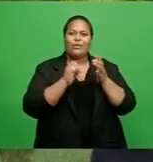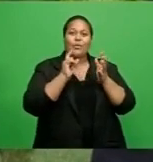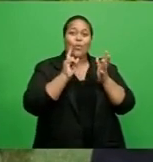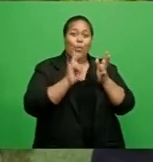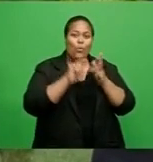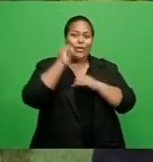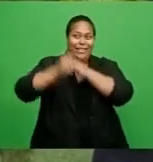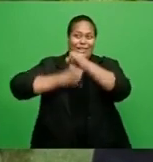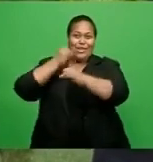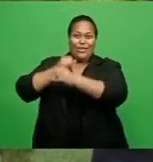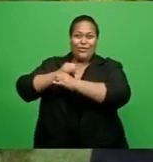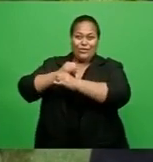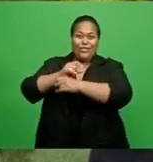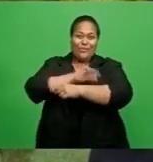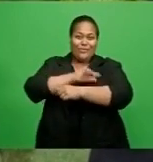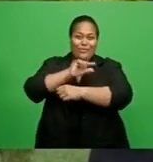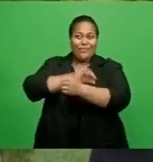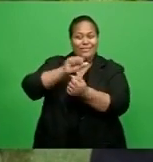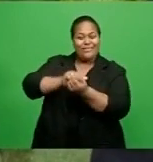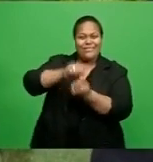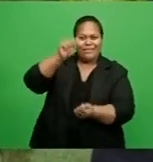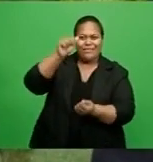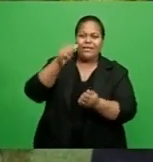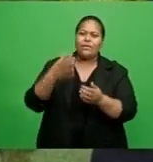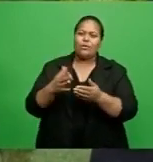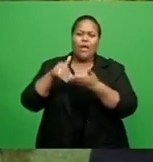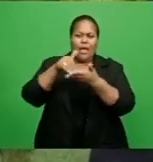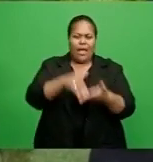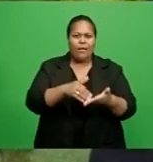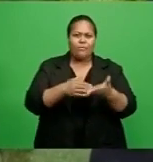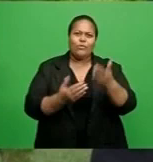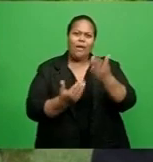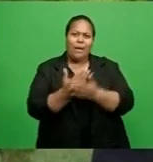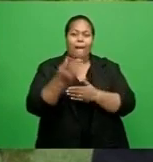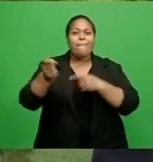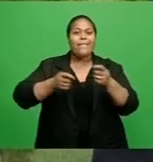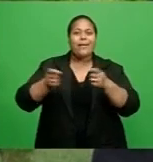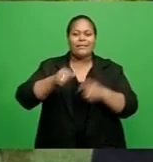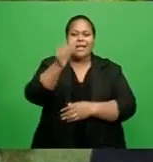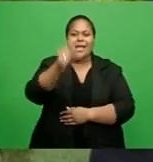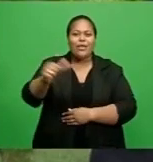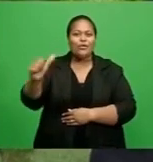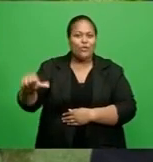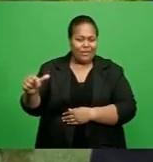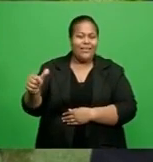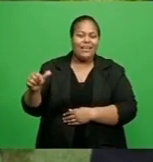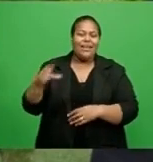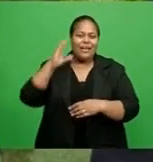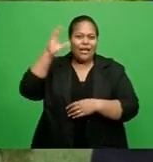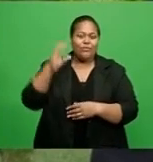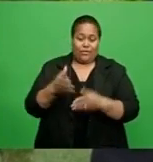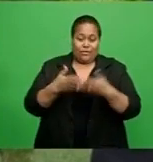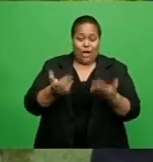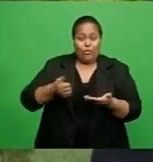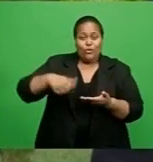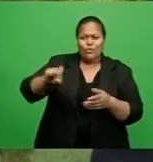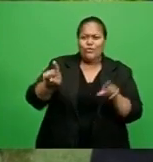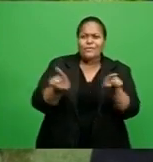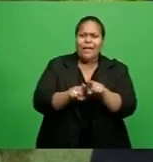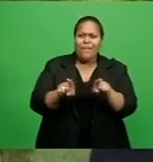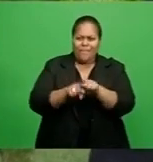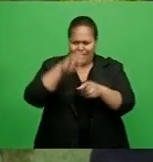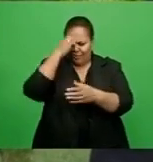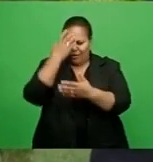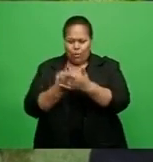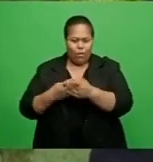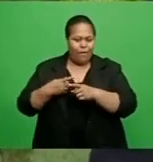them enter new markets in the Asian countries. The ministry will use the same experience from the Fiji Pine certification to guide